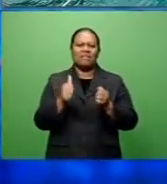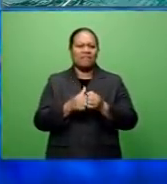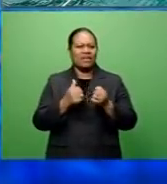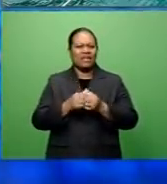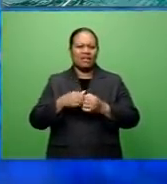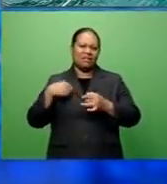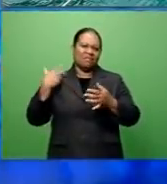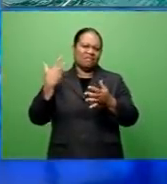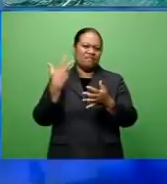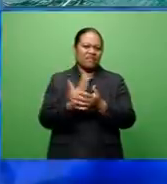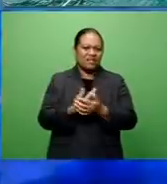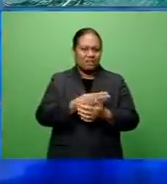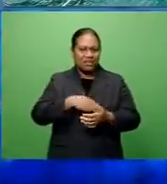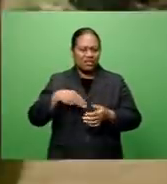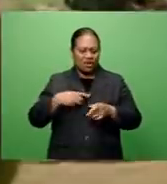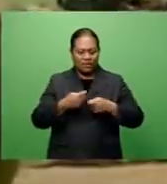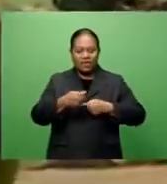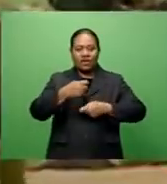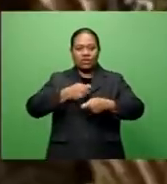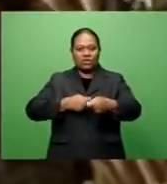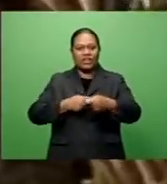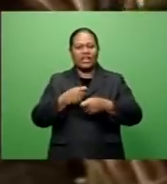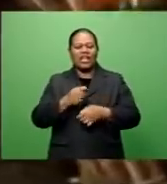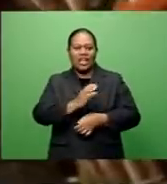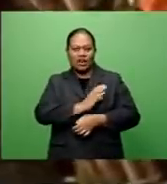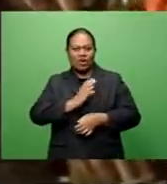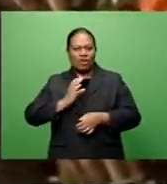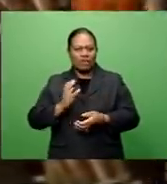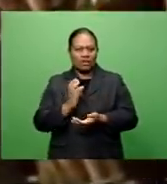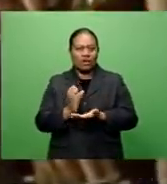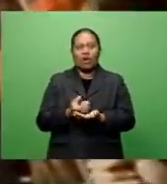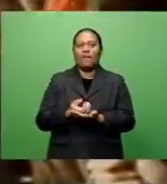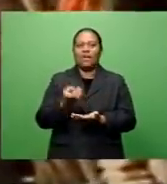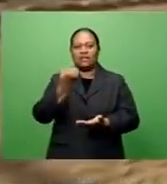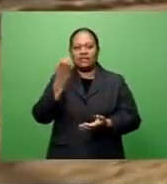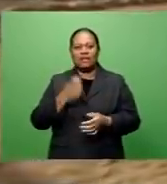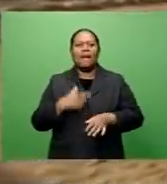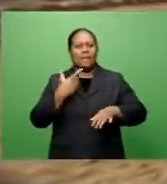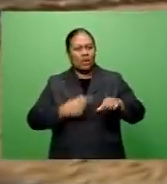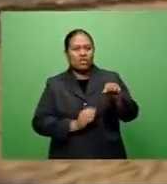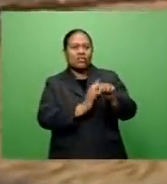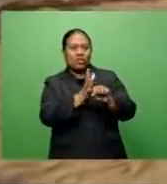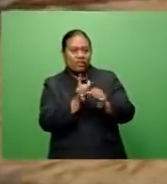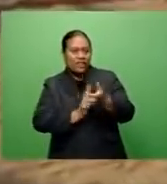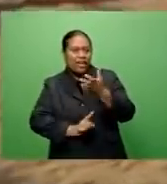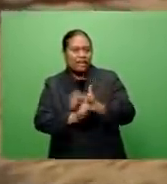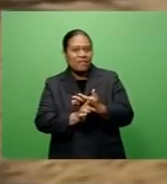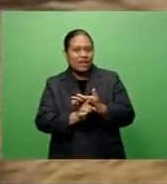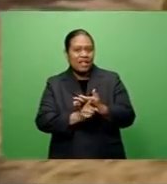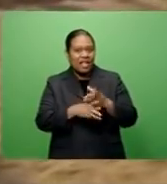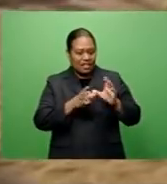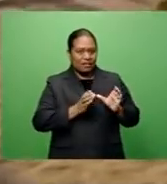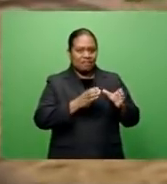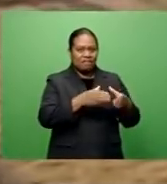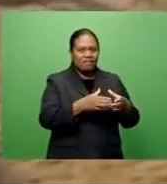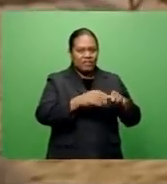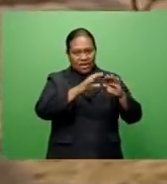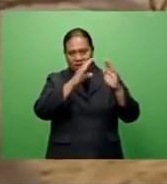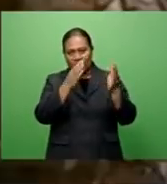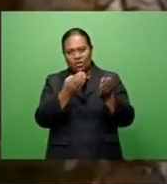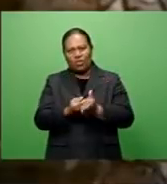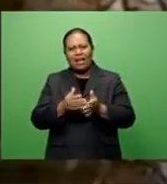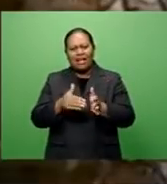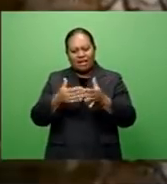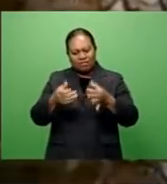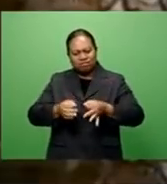the Ministry of Trade and Commerce. Minister Fayaz Koya says due to the COVID-19 pandemic, film productions around the world were either postponed